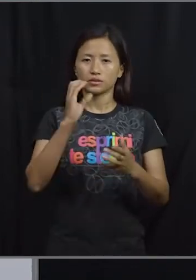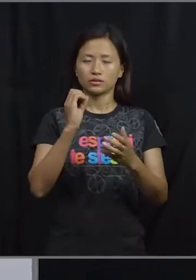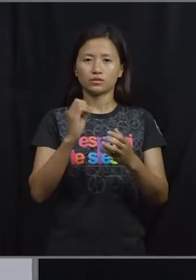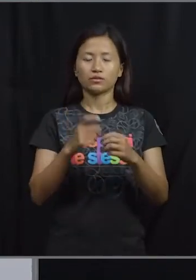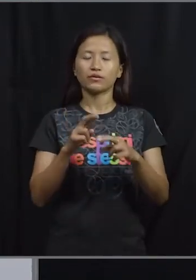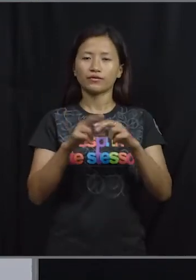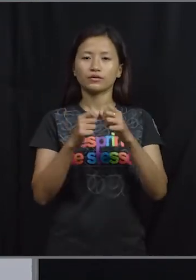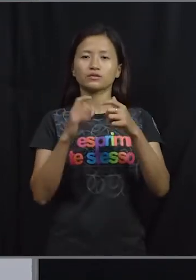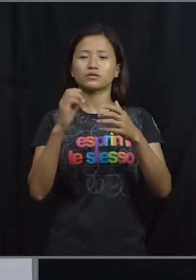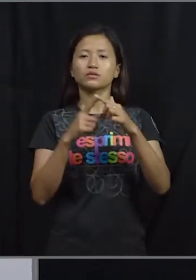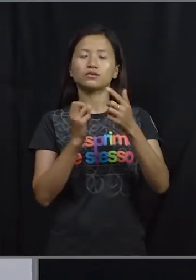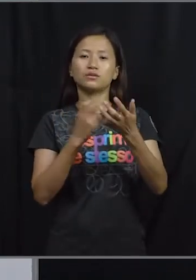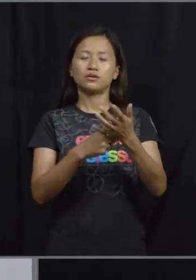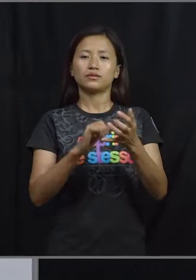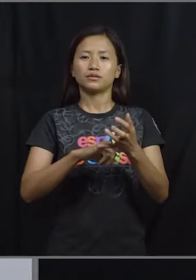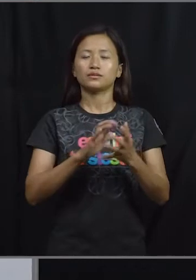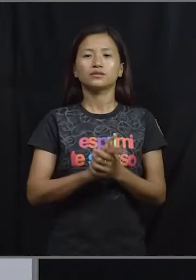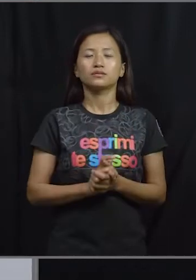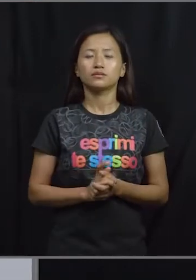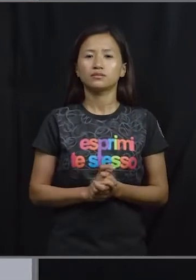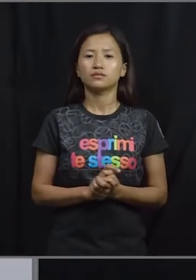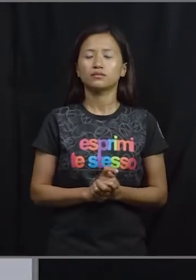cofactors, then we will learn